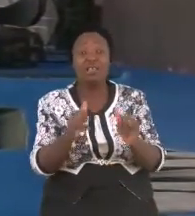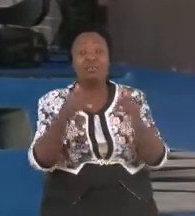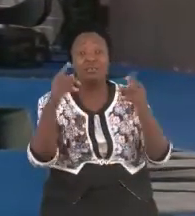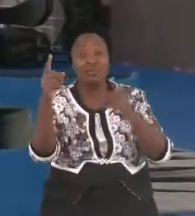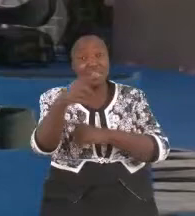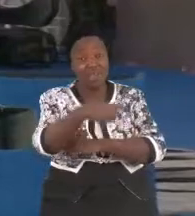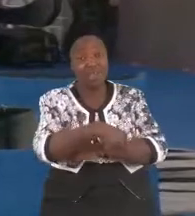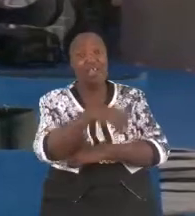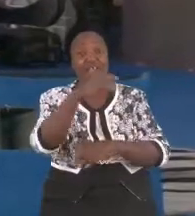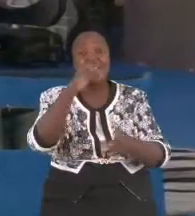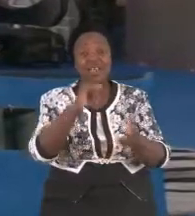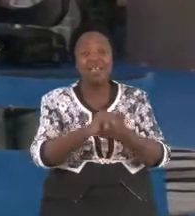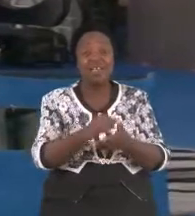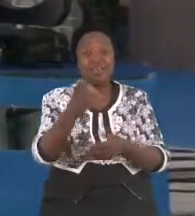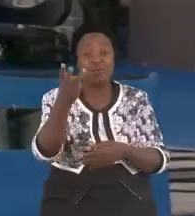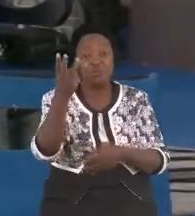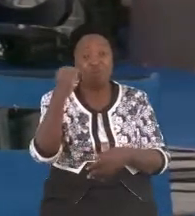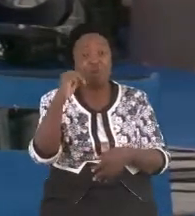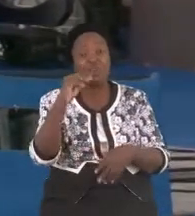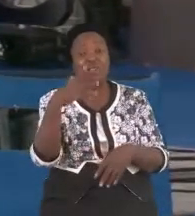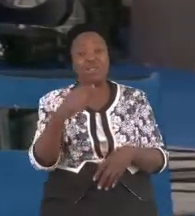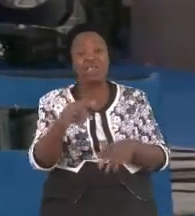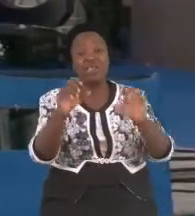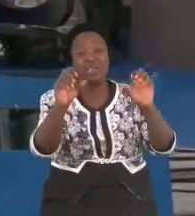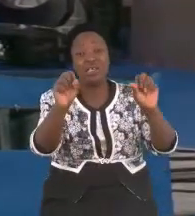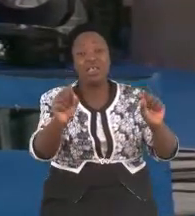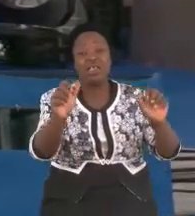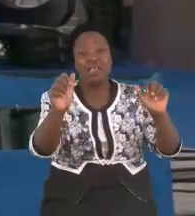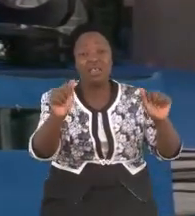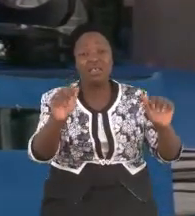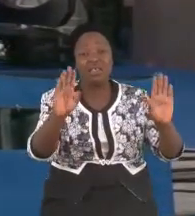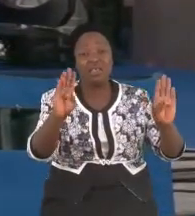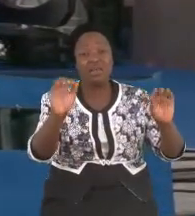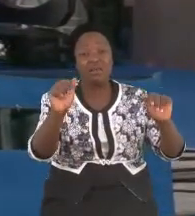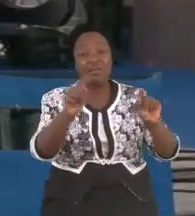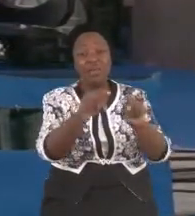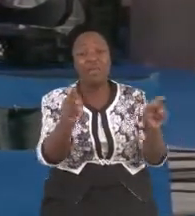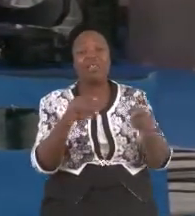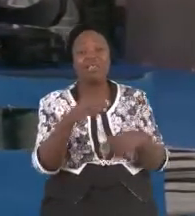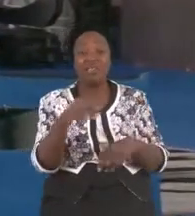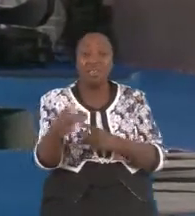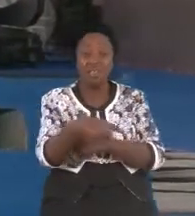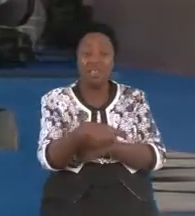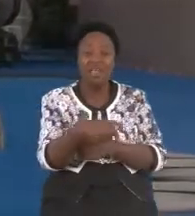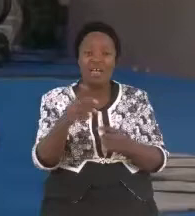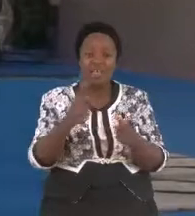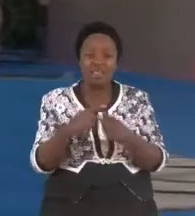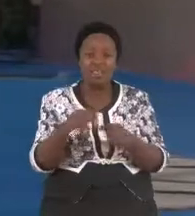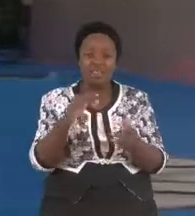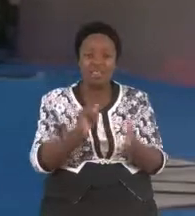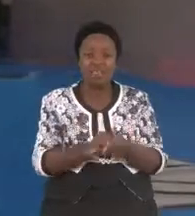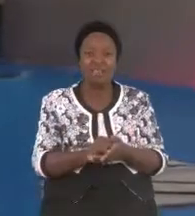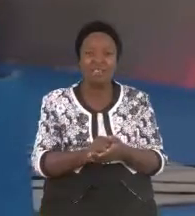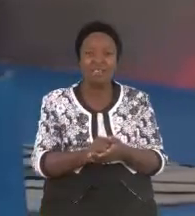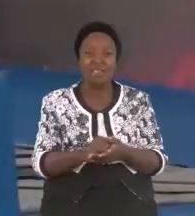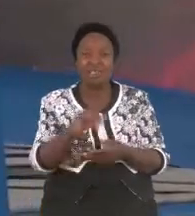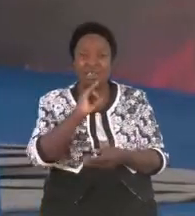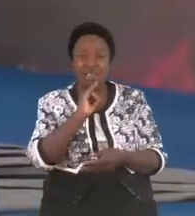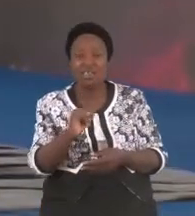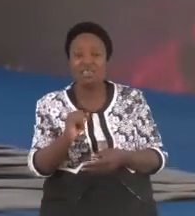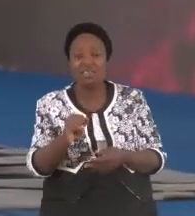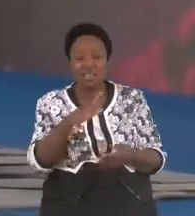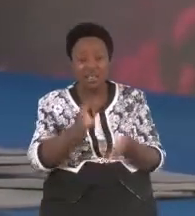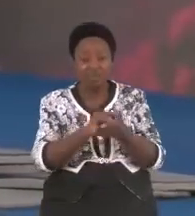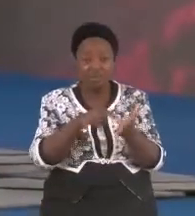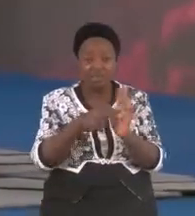the Sabbath day. That is the sick succored. The sick succored. It was healed. It